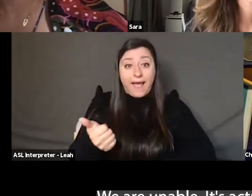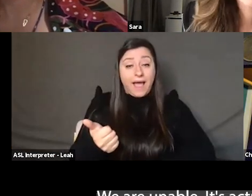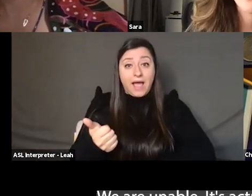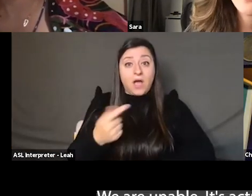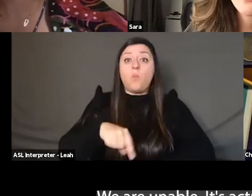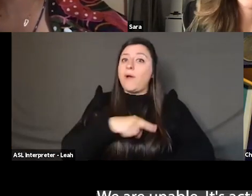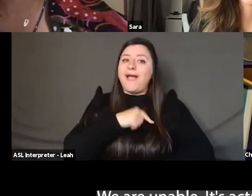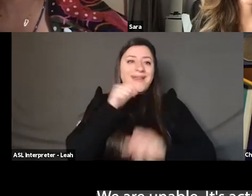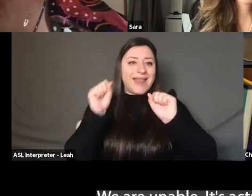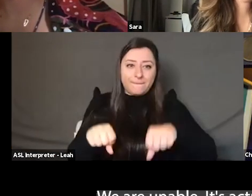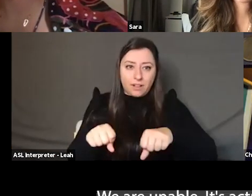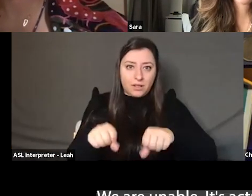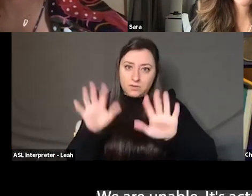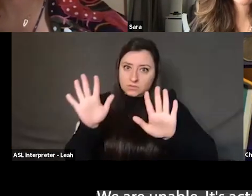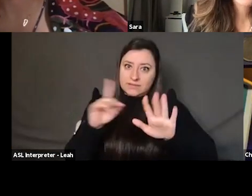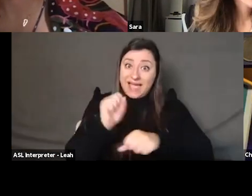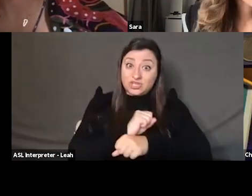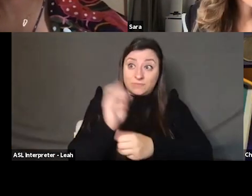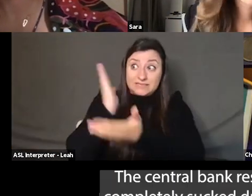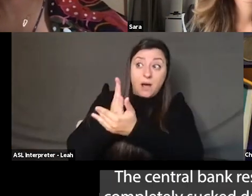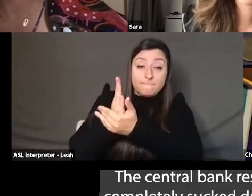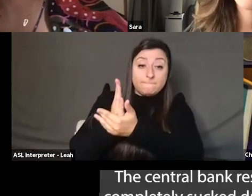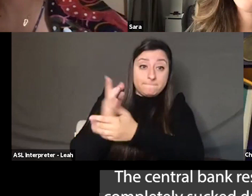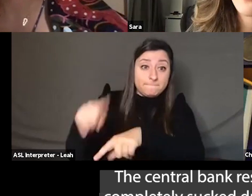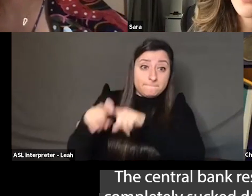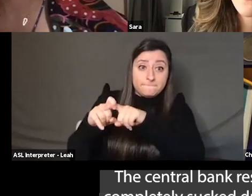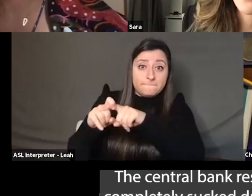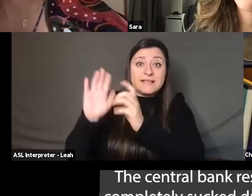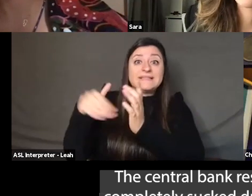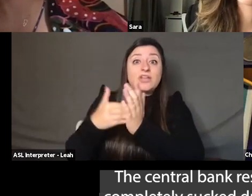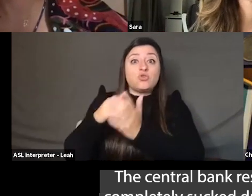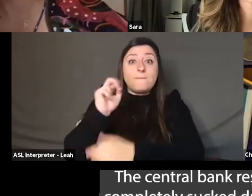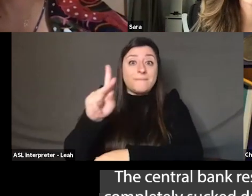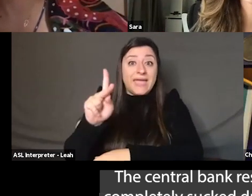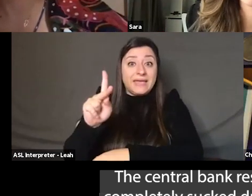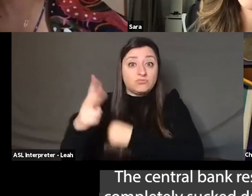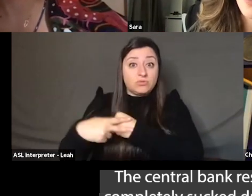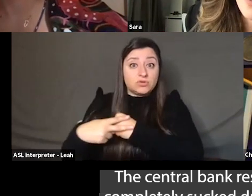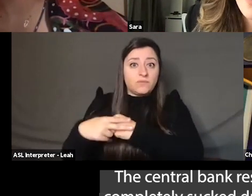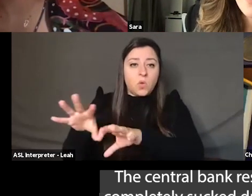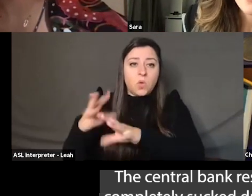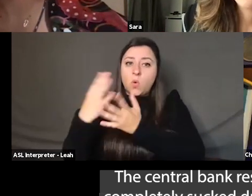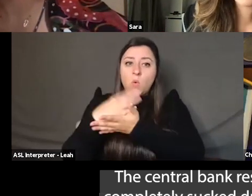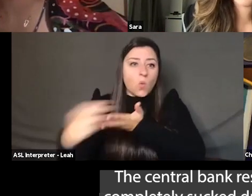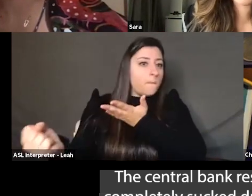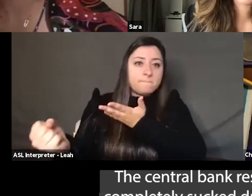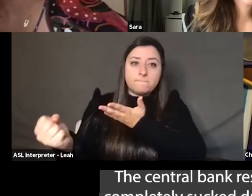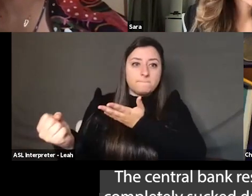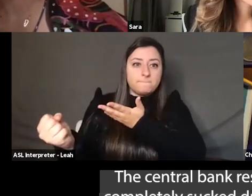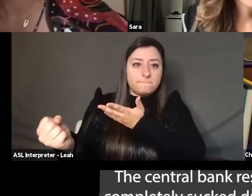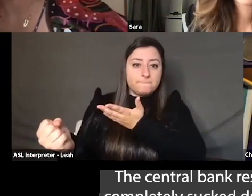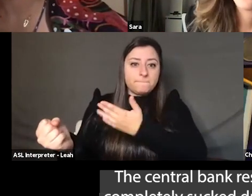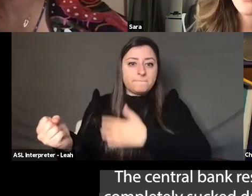are unable, it's actually been stopped. The central bank reserves have been completely sucked dry